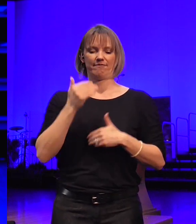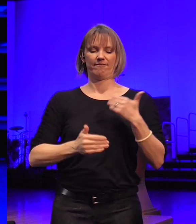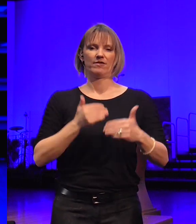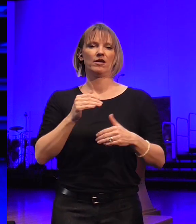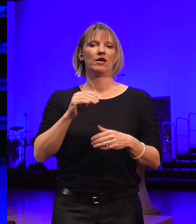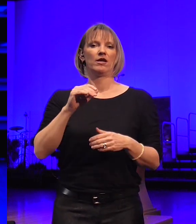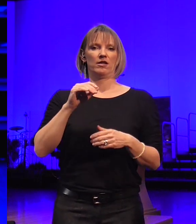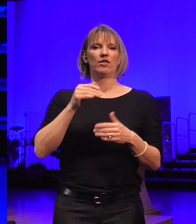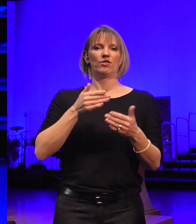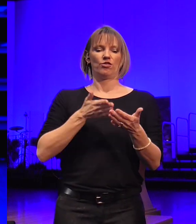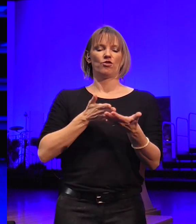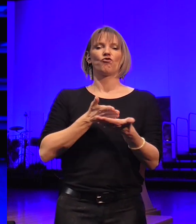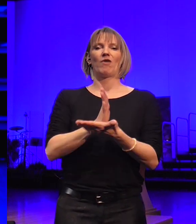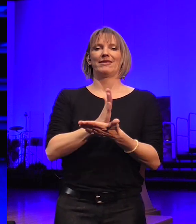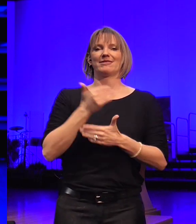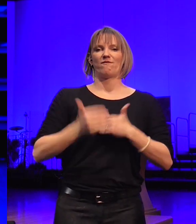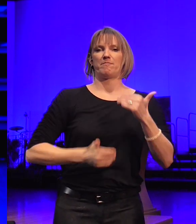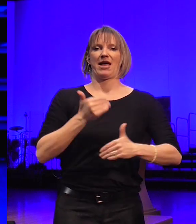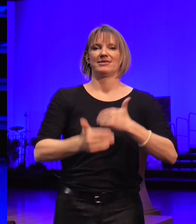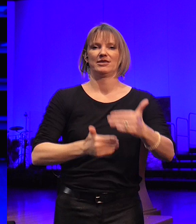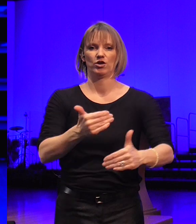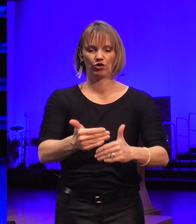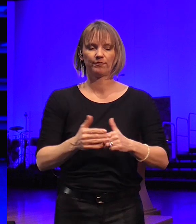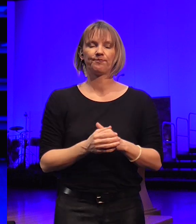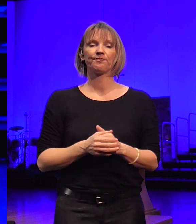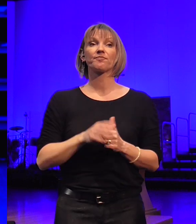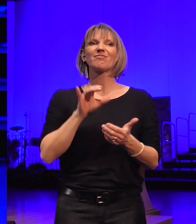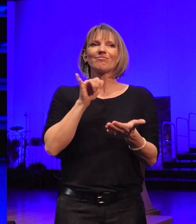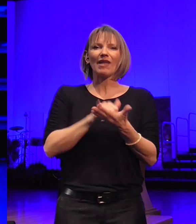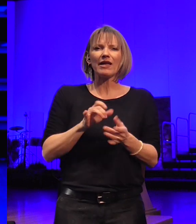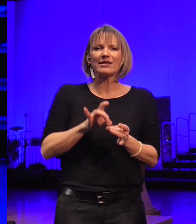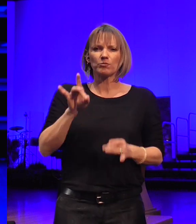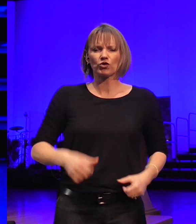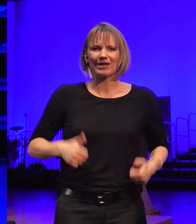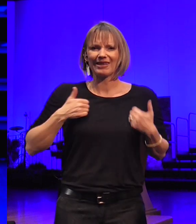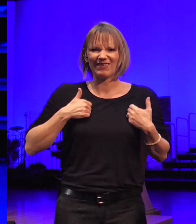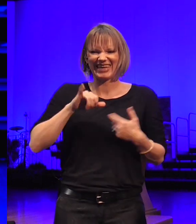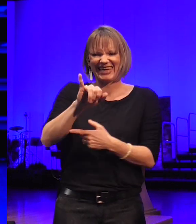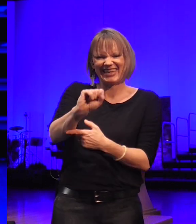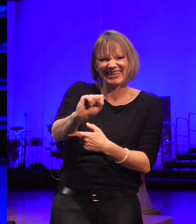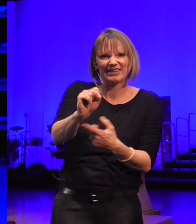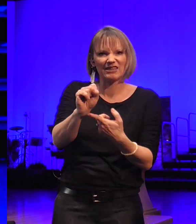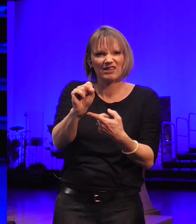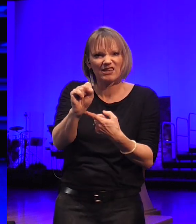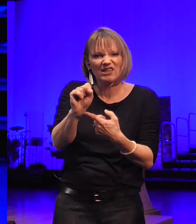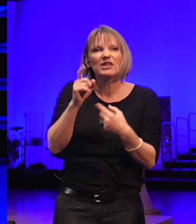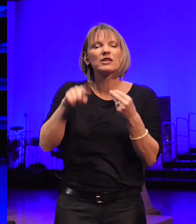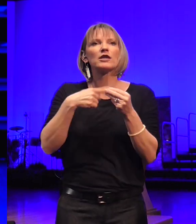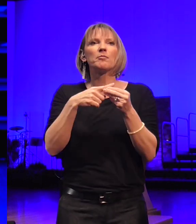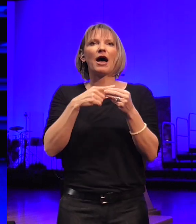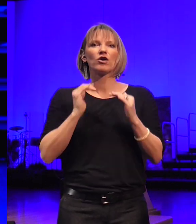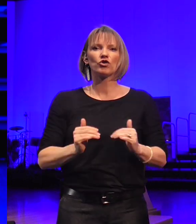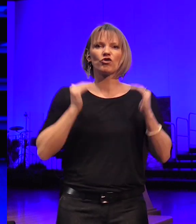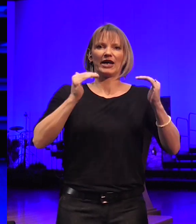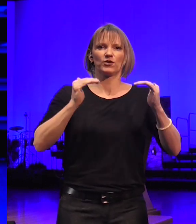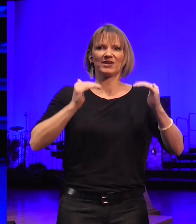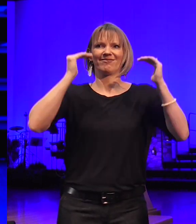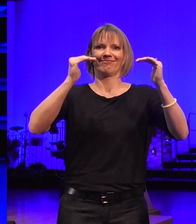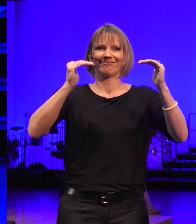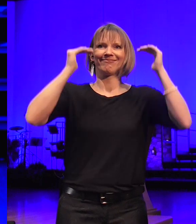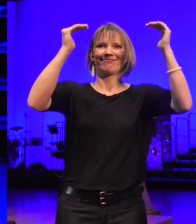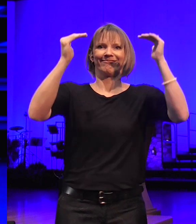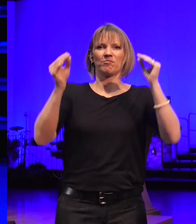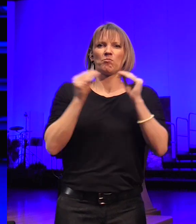the ritual aspect. Because that's what spiritual living is. It's about graduating to greater and greater levels